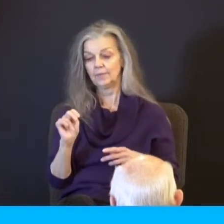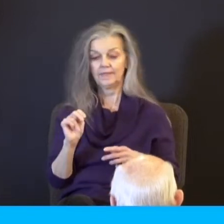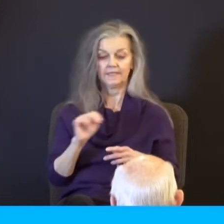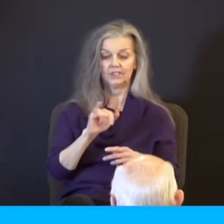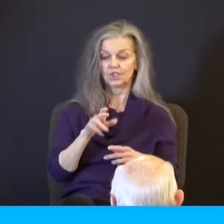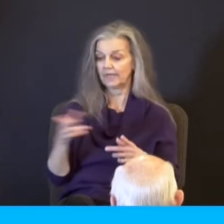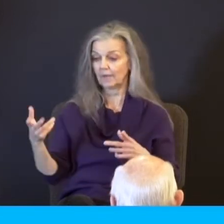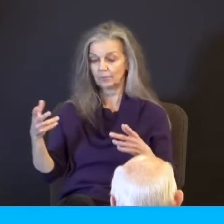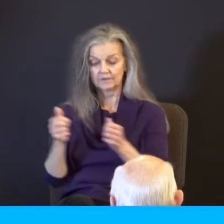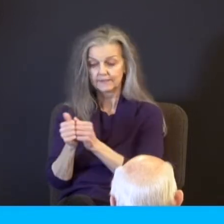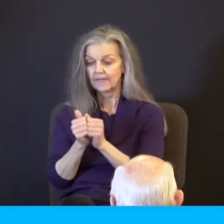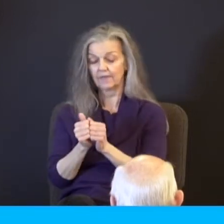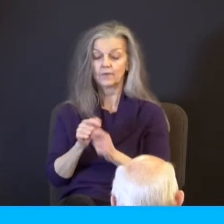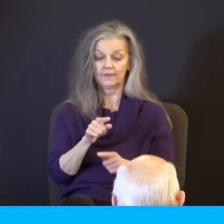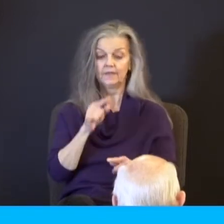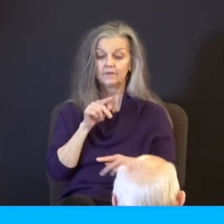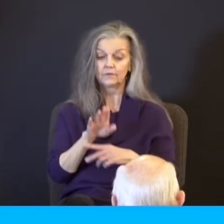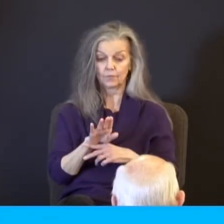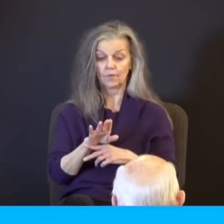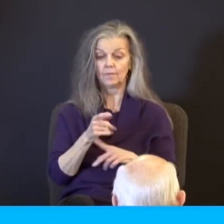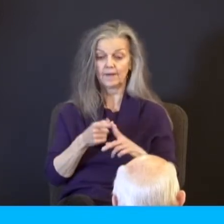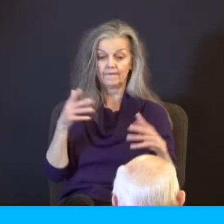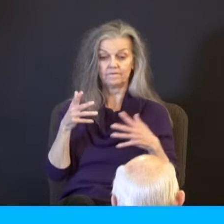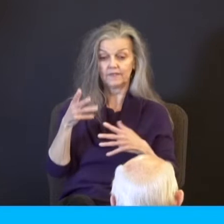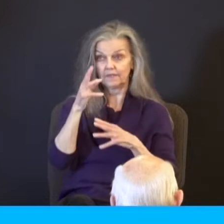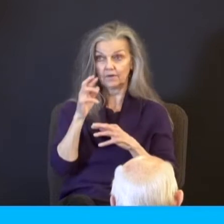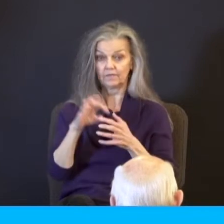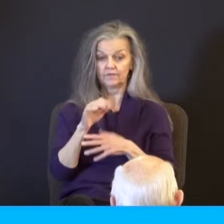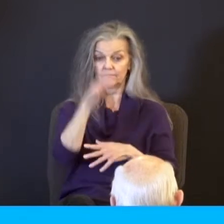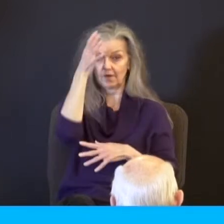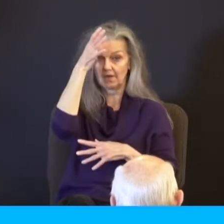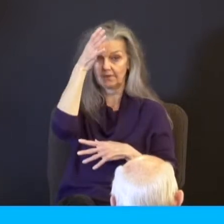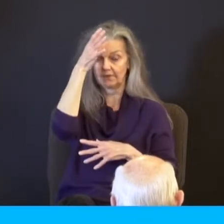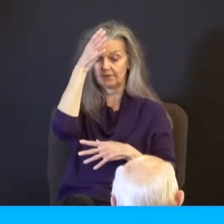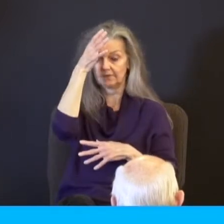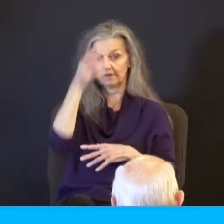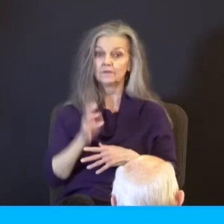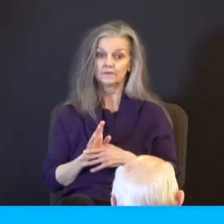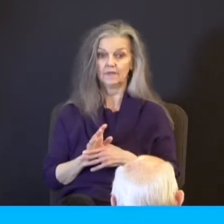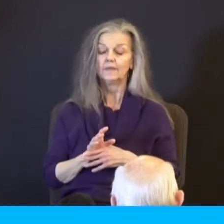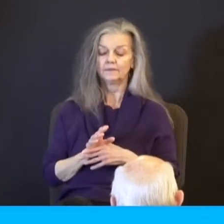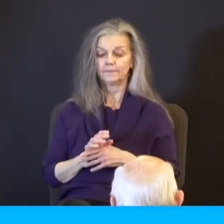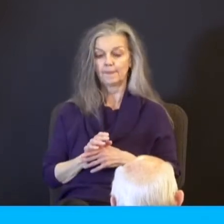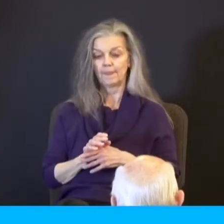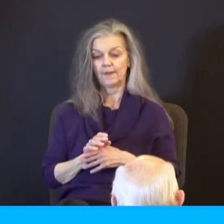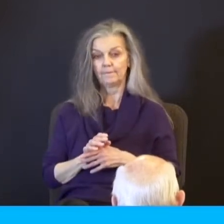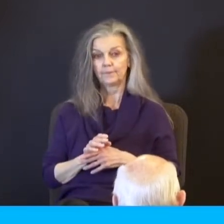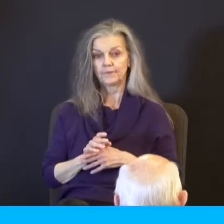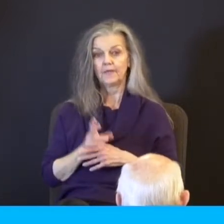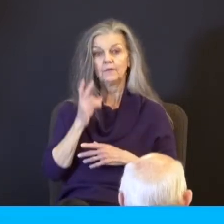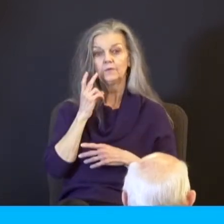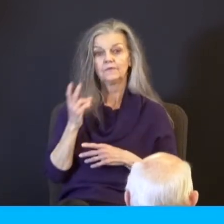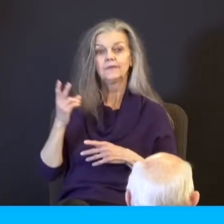fear of his father, the walk of his father with God, the idea, the fear of his father, Jehovah, whom he had learned from his father. You see this